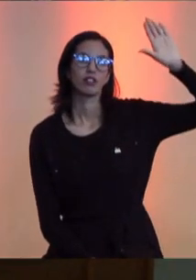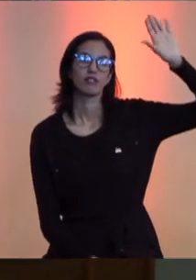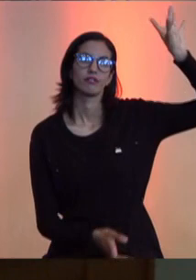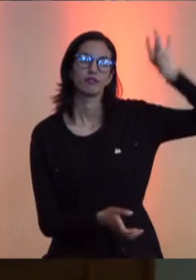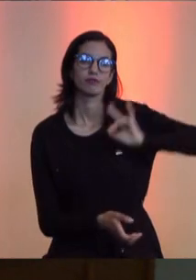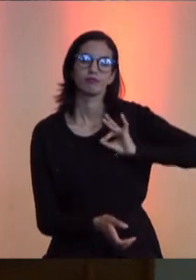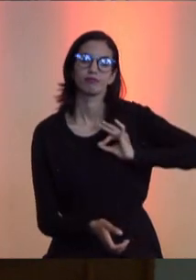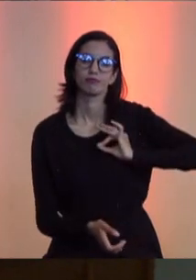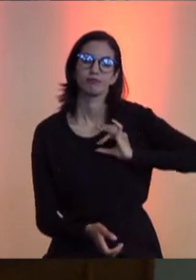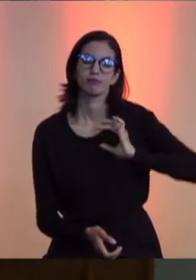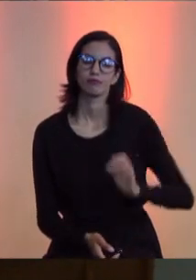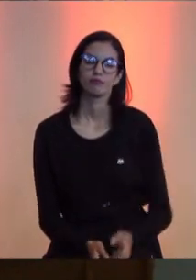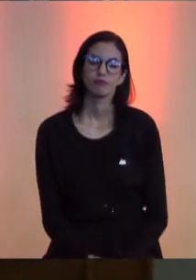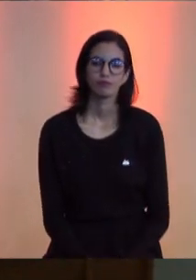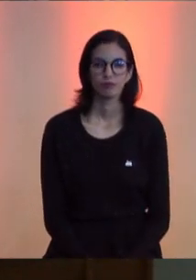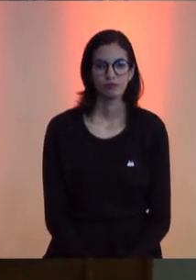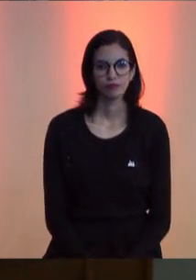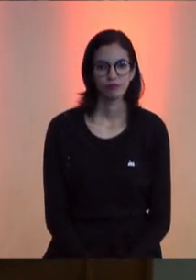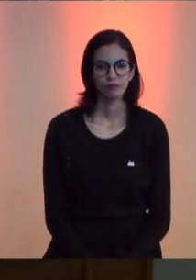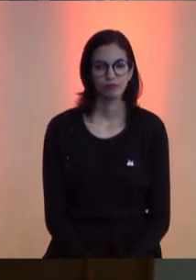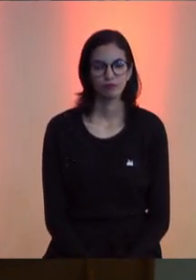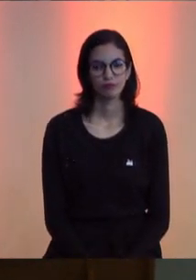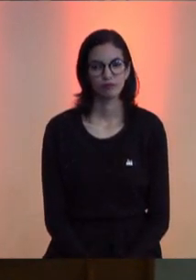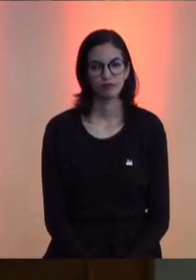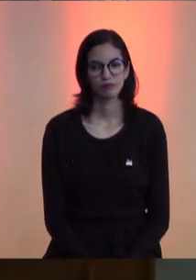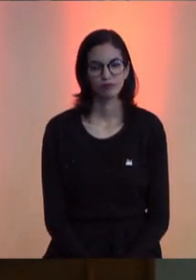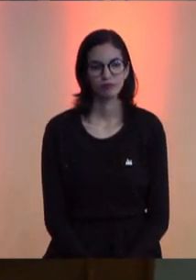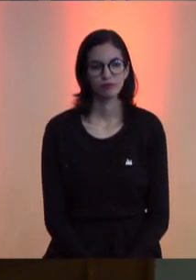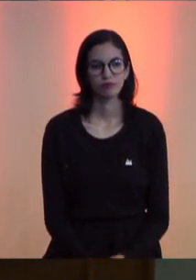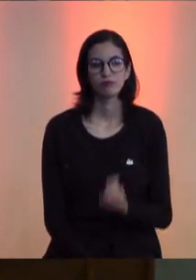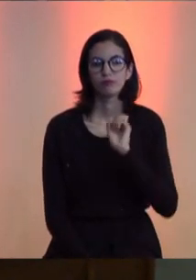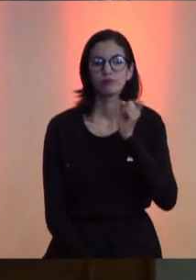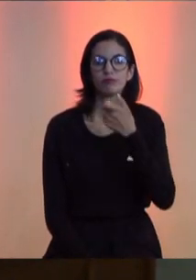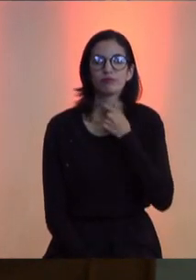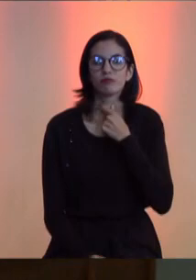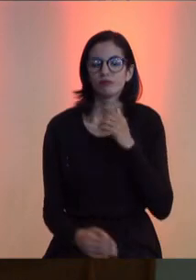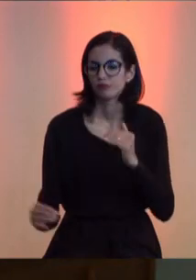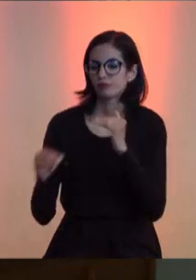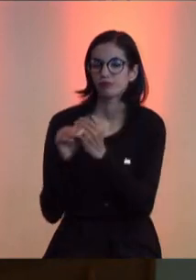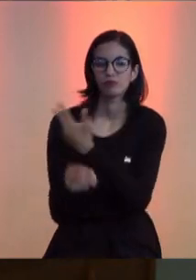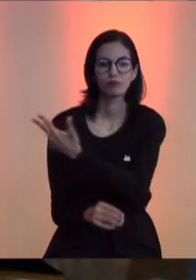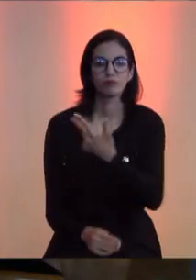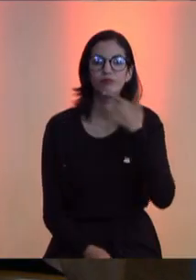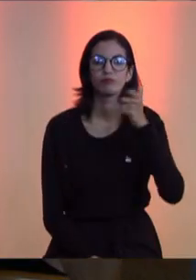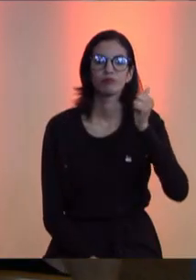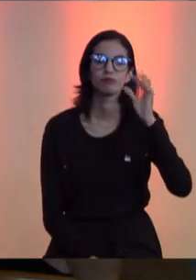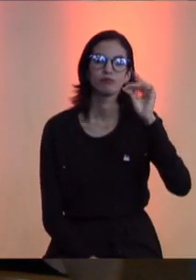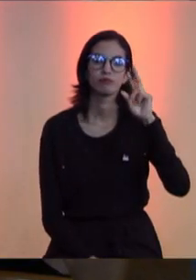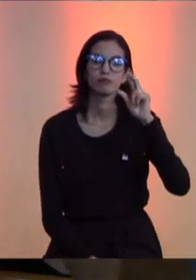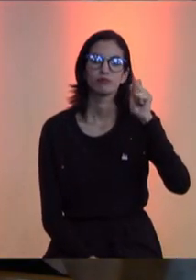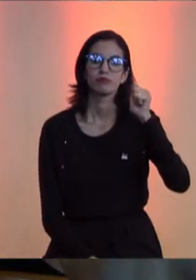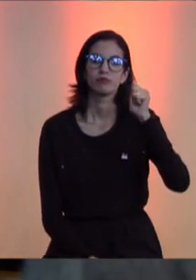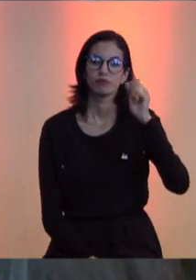like Shadrach, Meshach, and Abednego? ¿Cuántos de nosotros queremos ser como Sadrach, Meshach, y Abednego? Put down your hands. I'll pray for you.